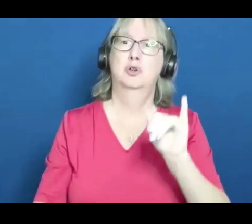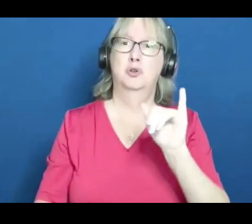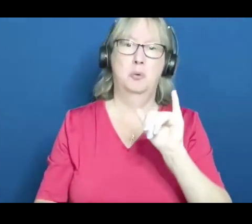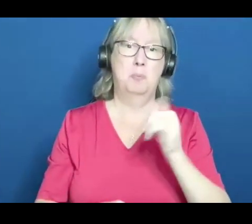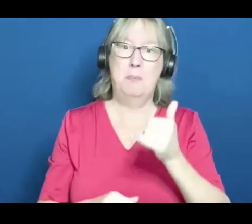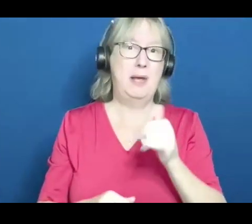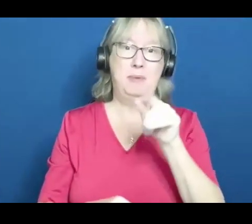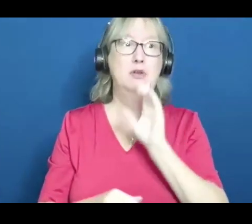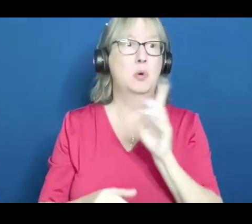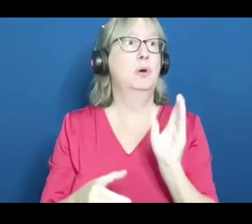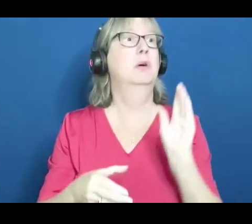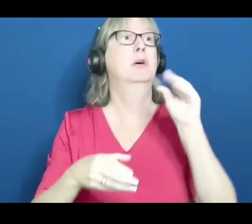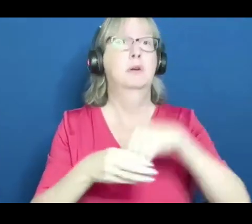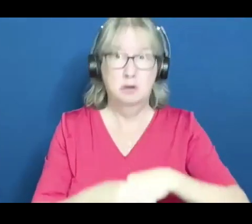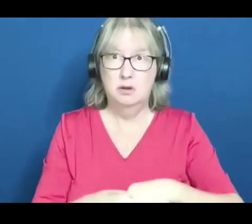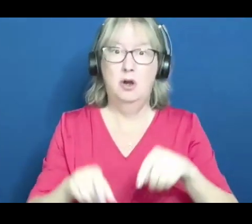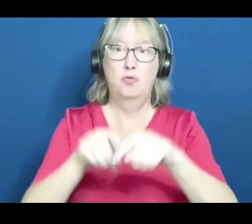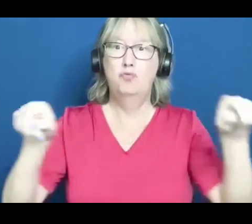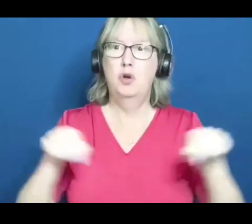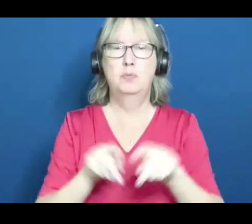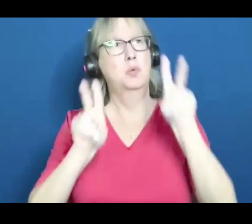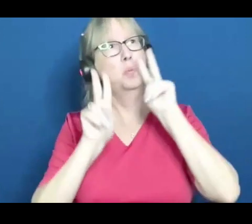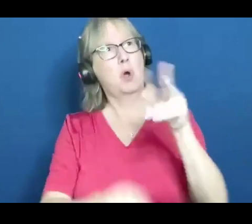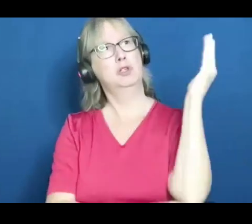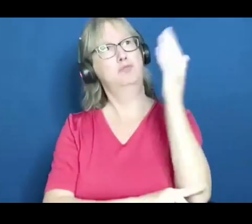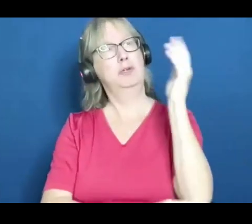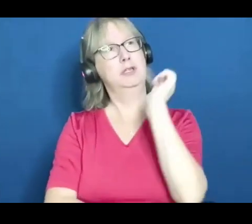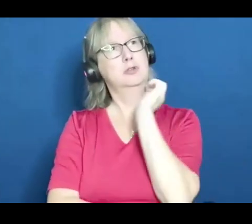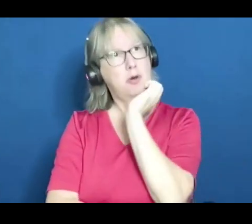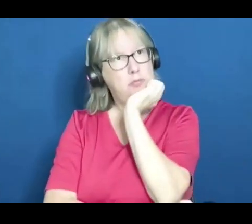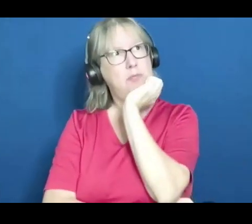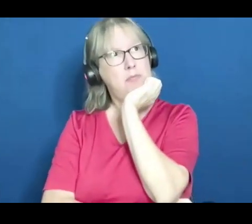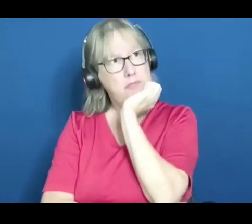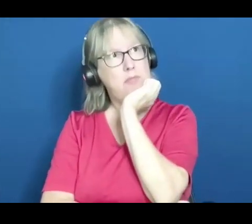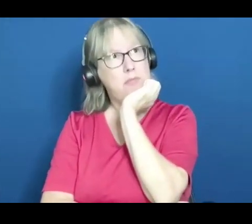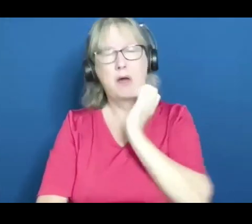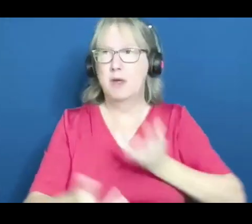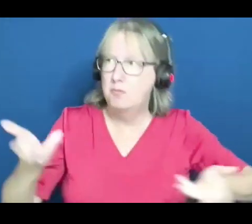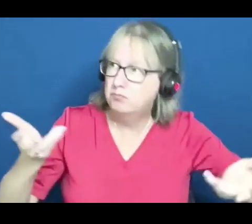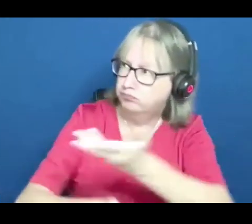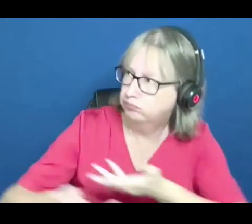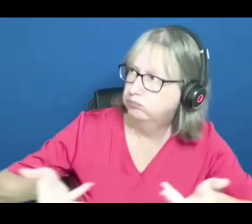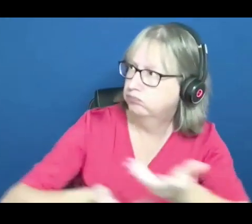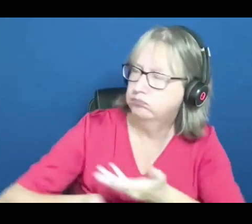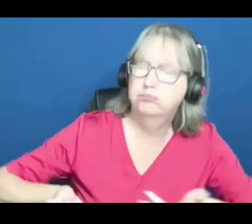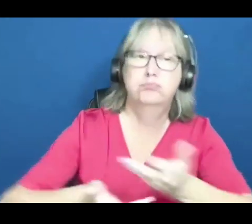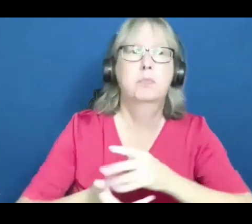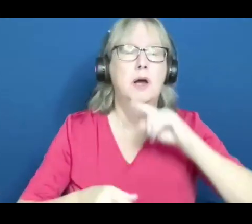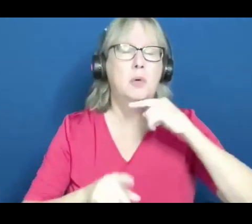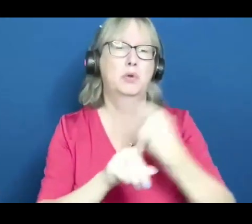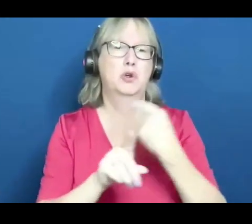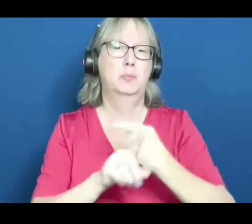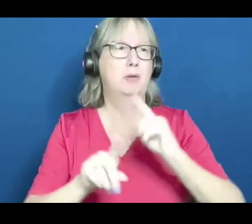scale rooms where individuals are watching presentations and getting involved. So we look at the different scenarios. We're going to talk about some